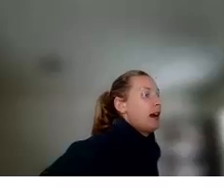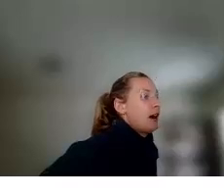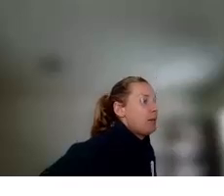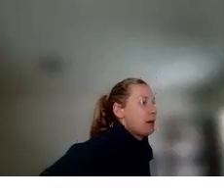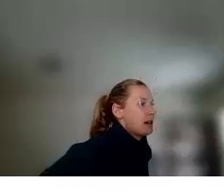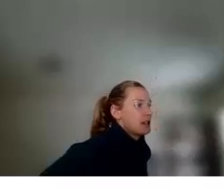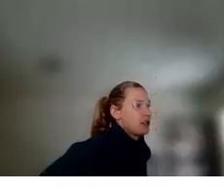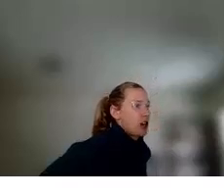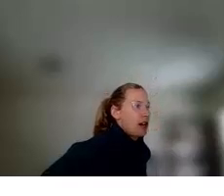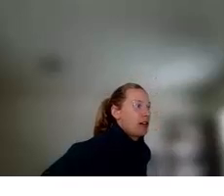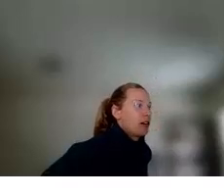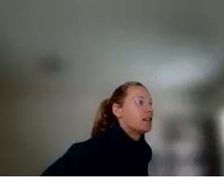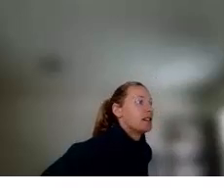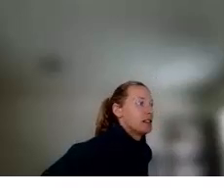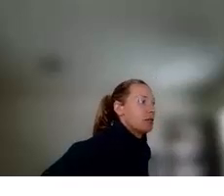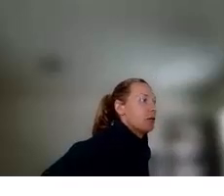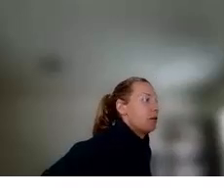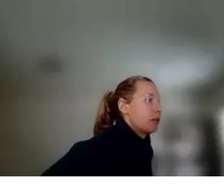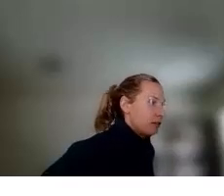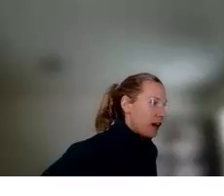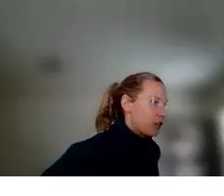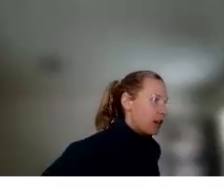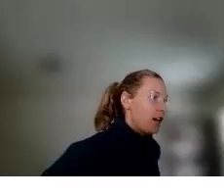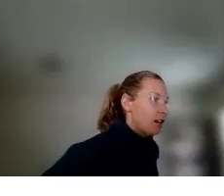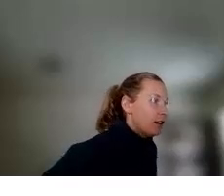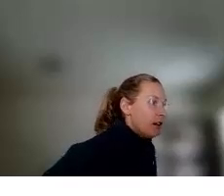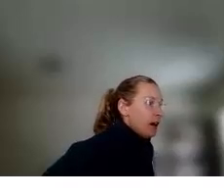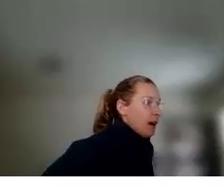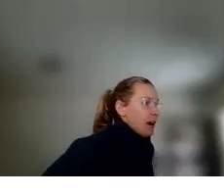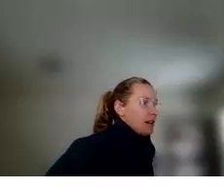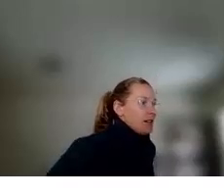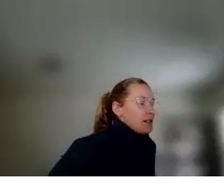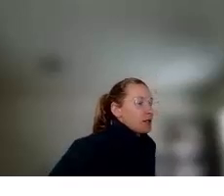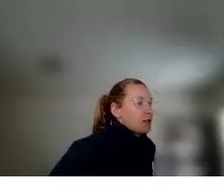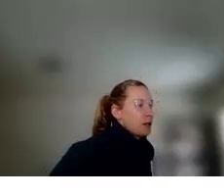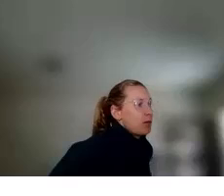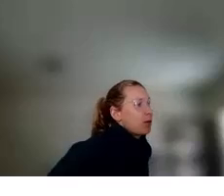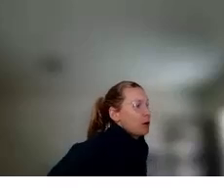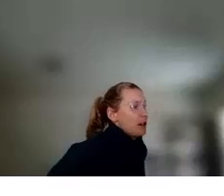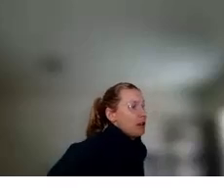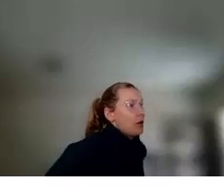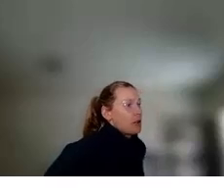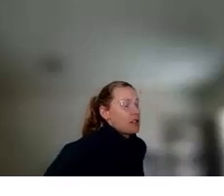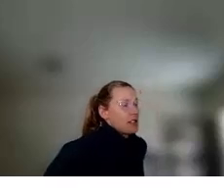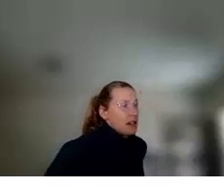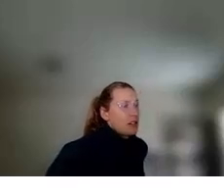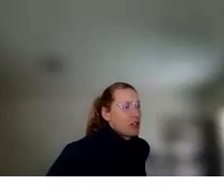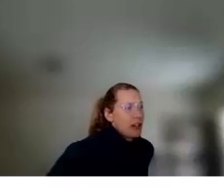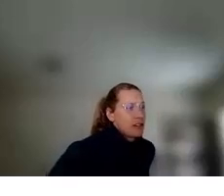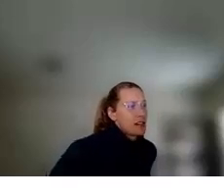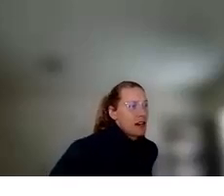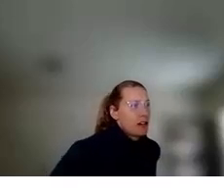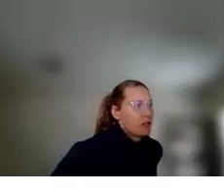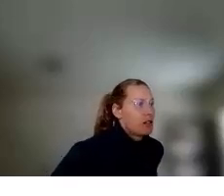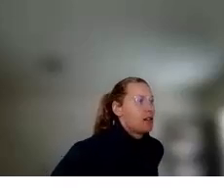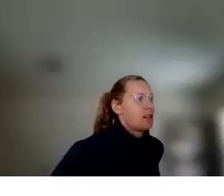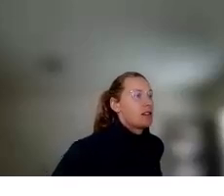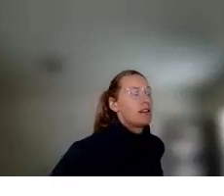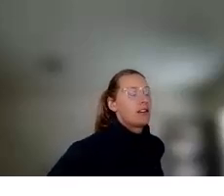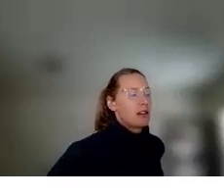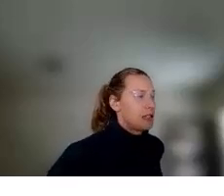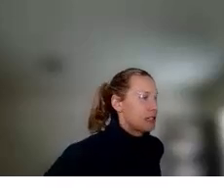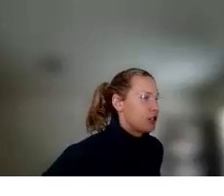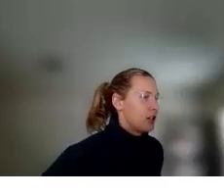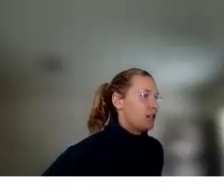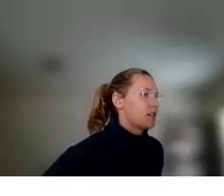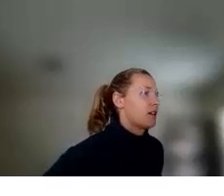ADL, and how it makes the child unstable or fragile. And it's really important that you understand the child's